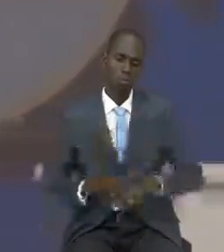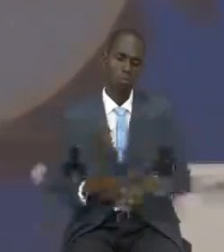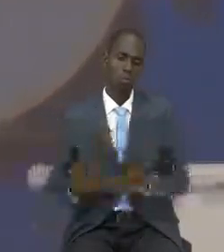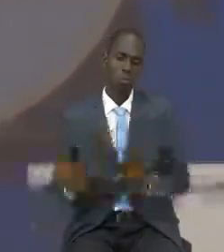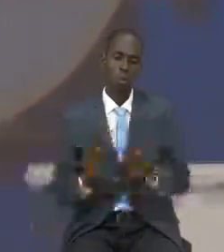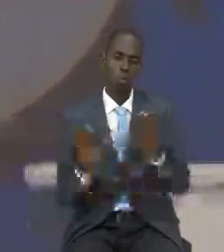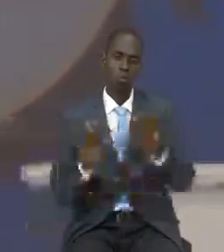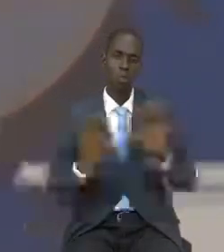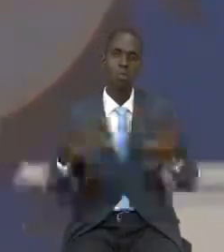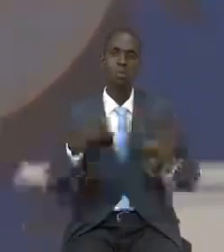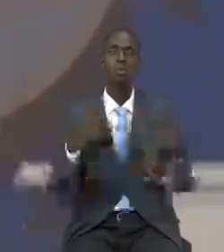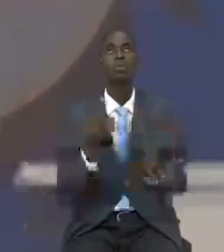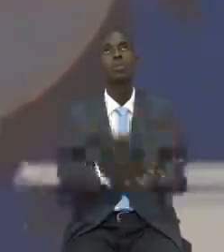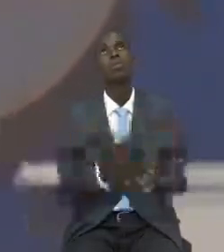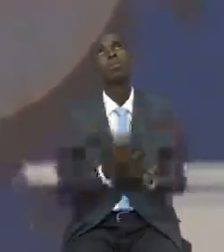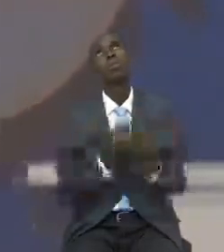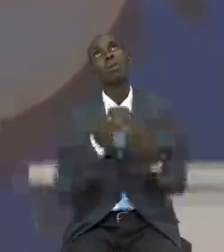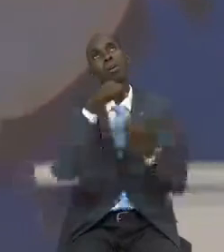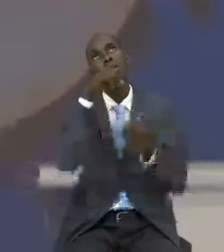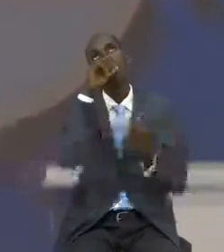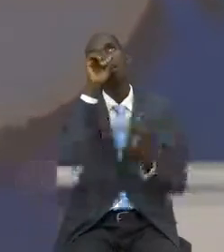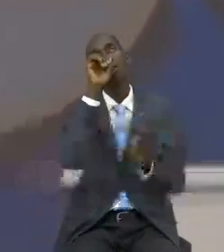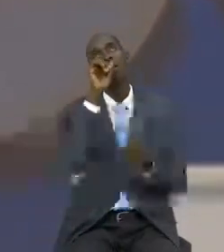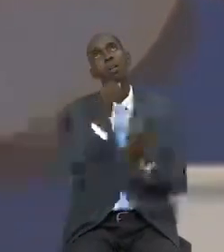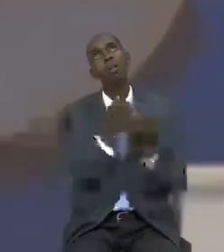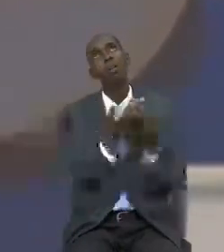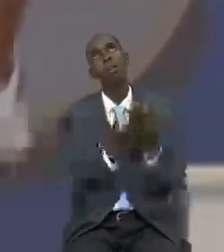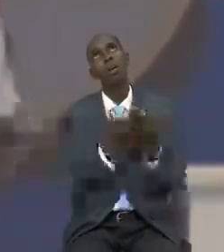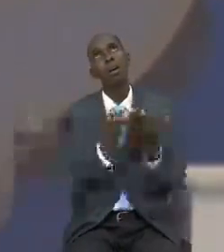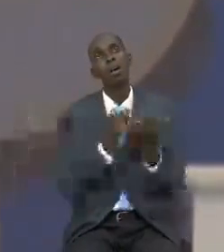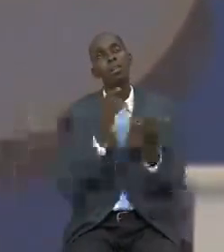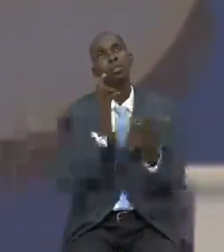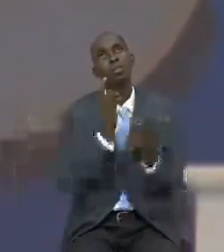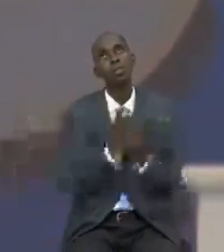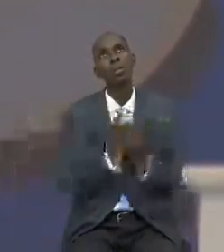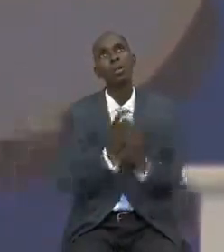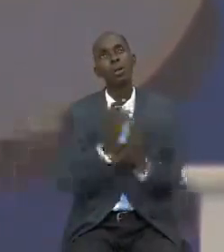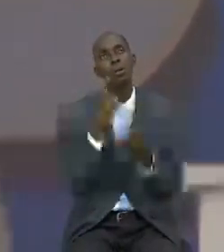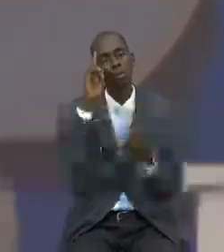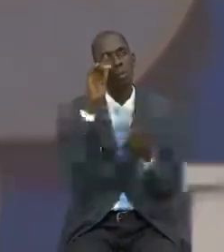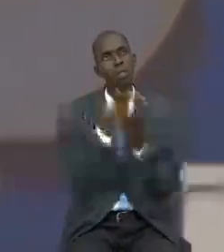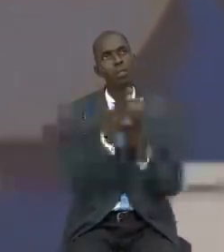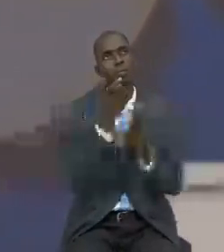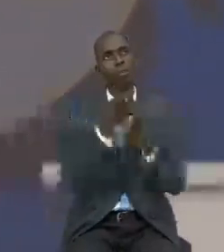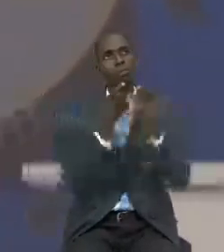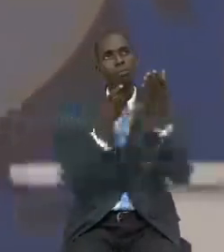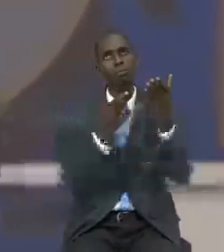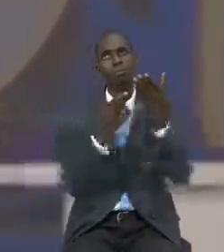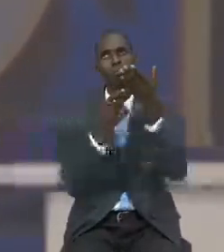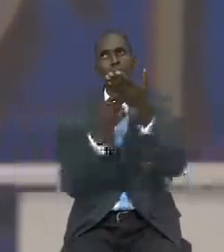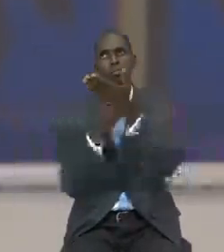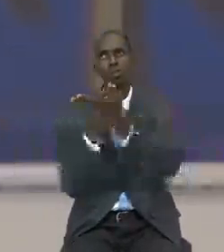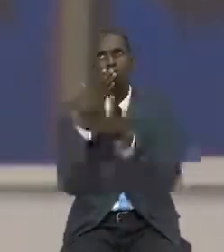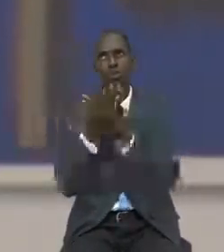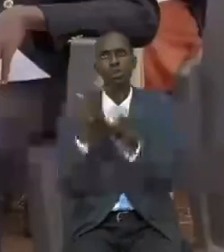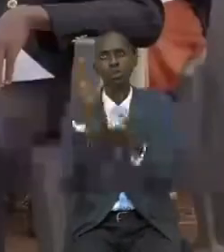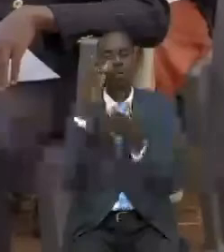my mouth. And I believe that from here, there, and there, everything will come.